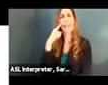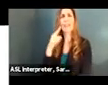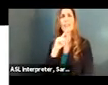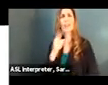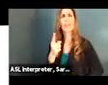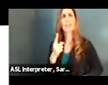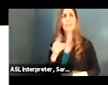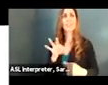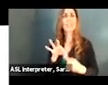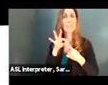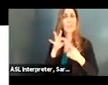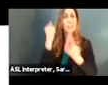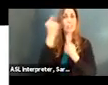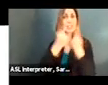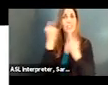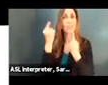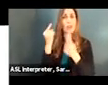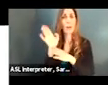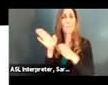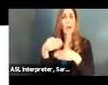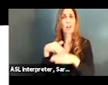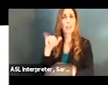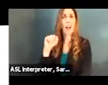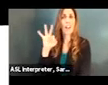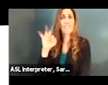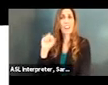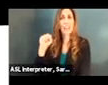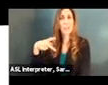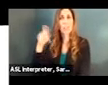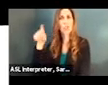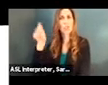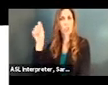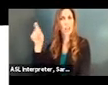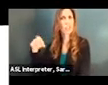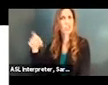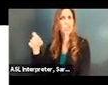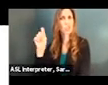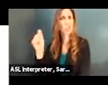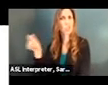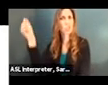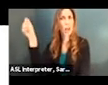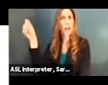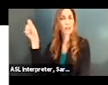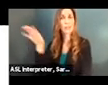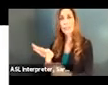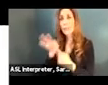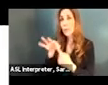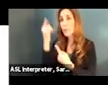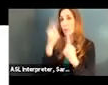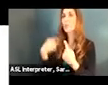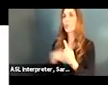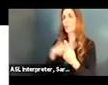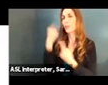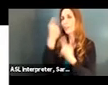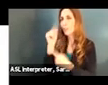a special considerations box on the IFSP that we should check off. to say that we're considering AT